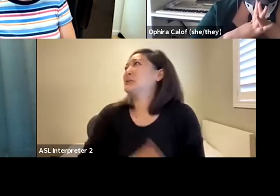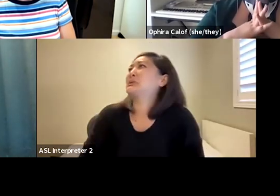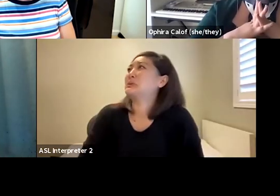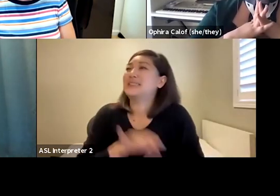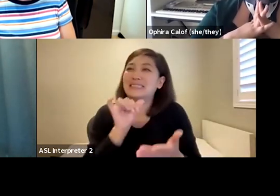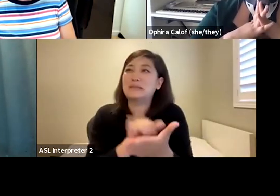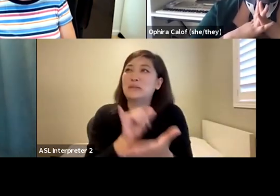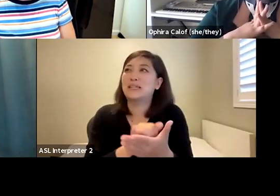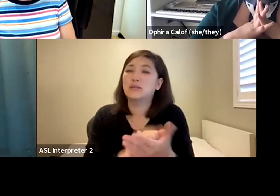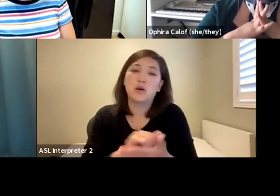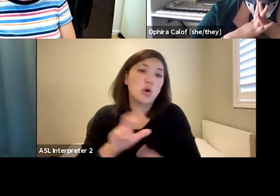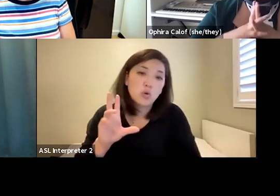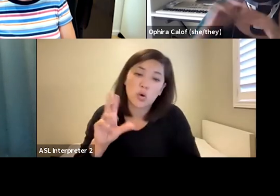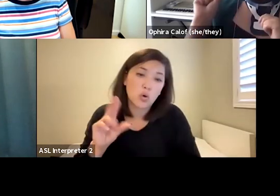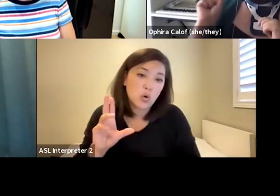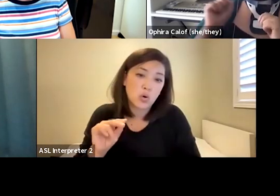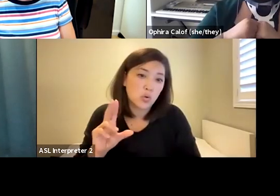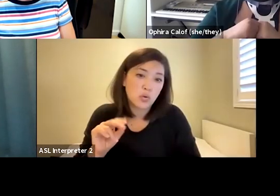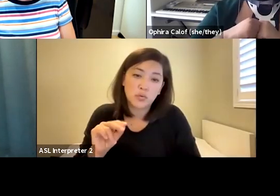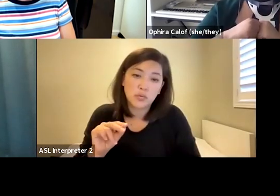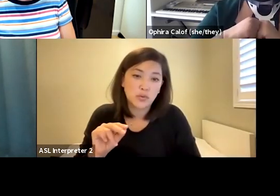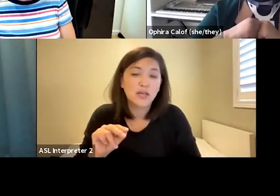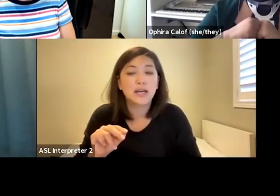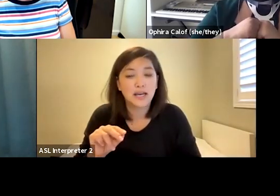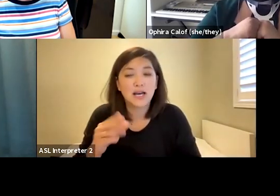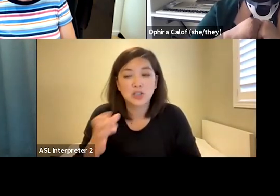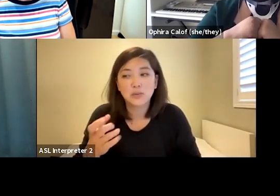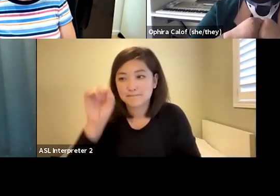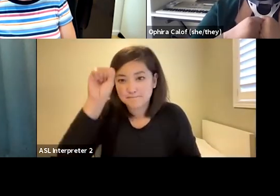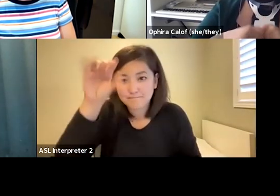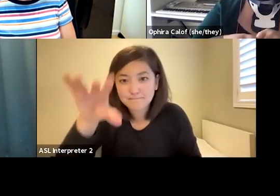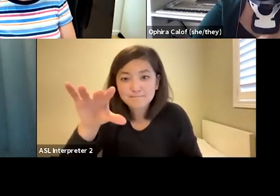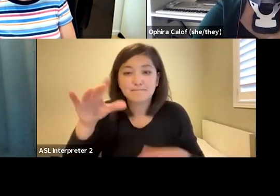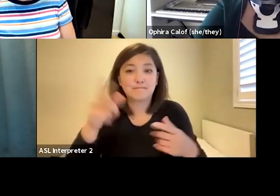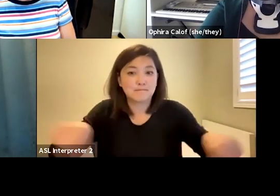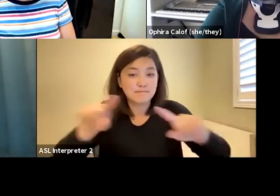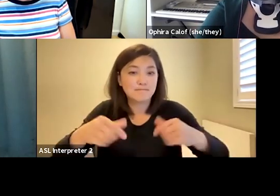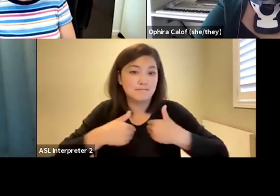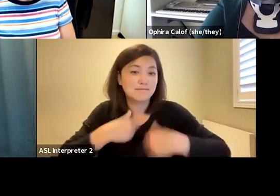thing is that you have a bit more power to shape it.